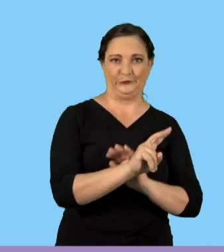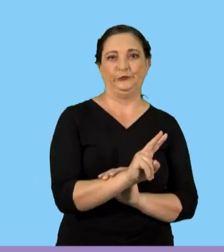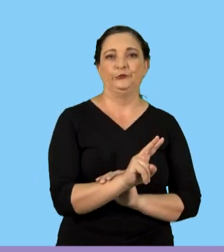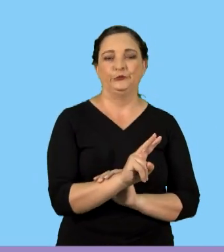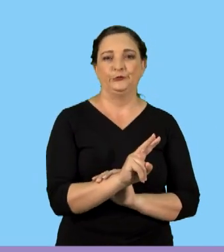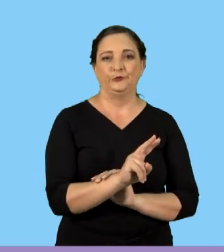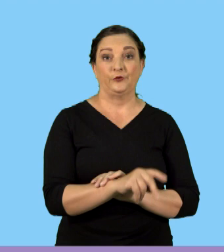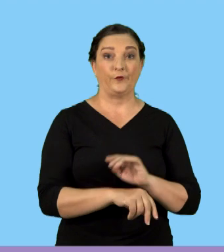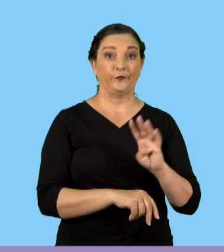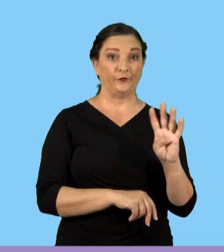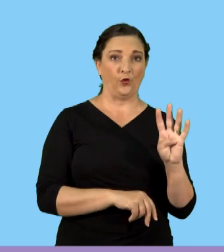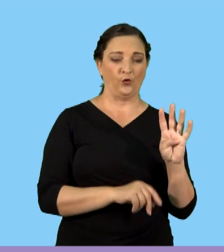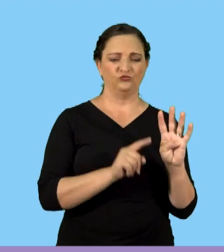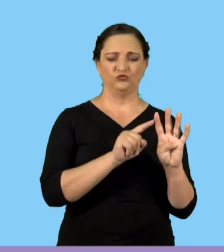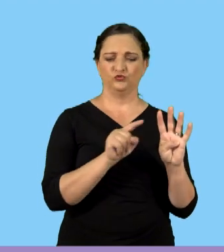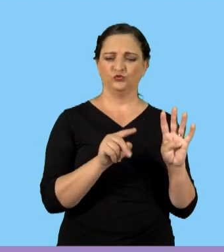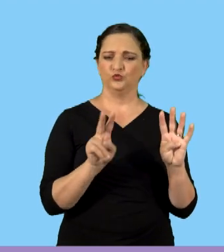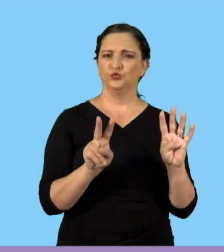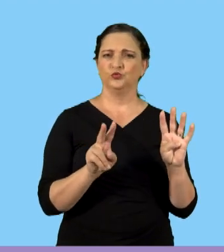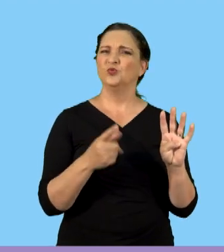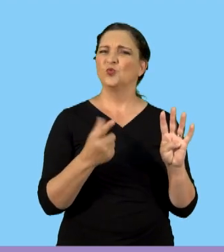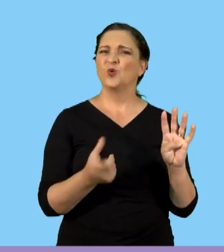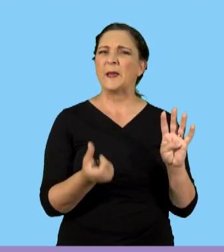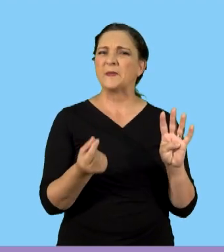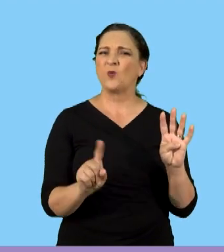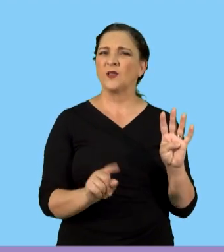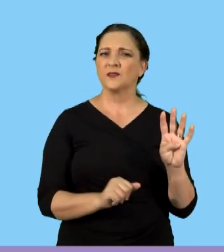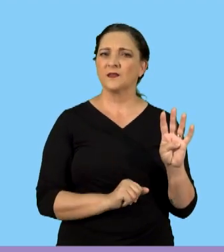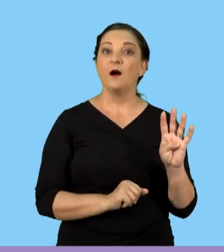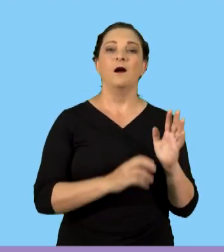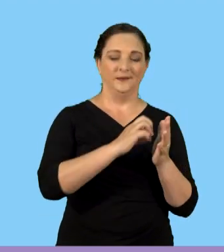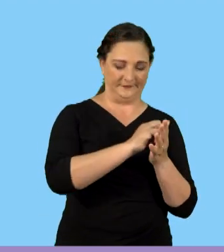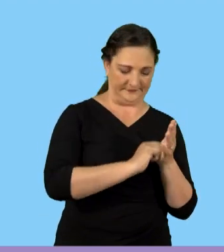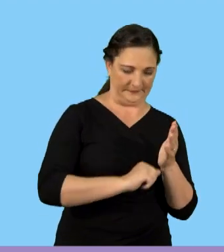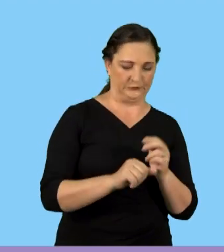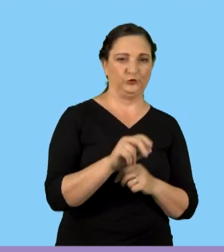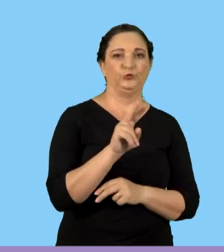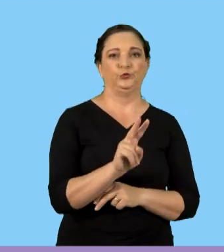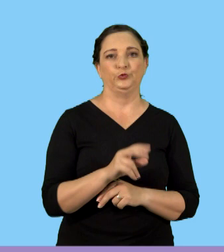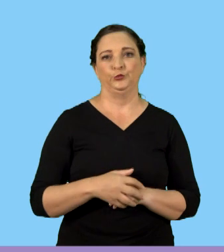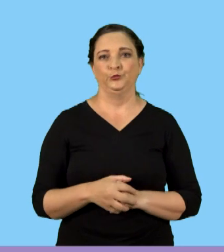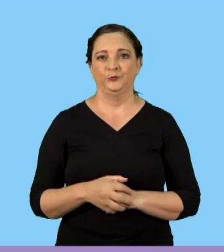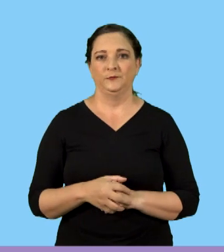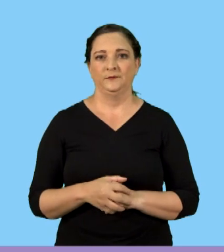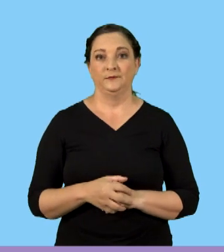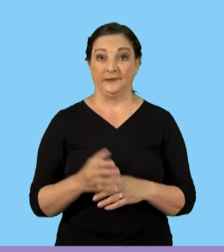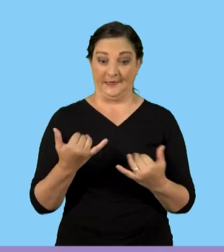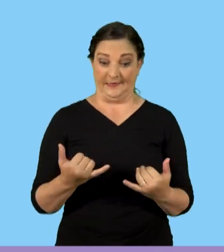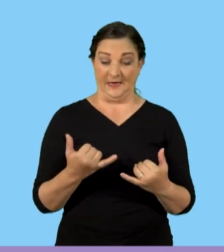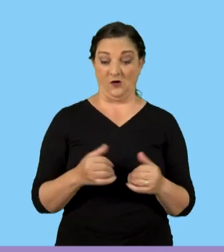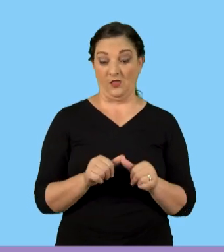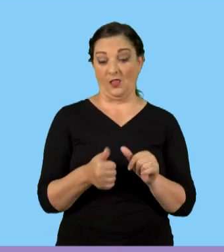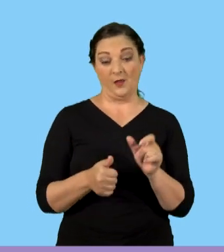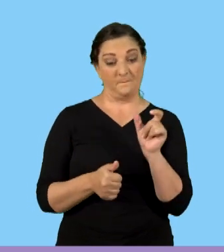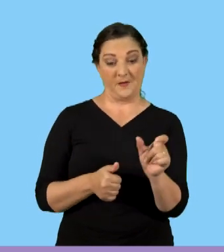subtracting 2. And what is happening from the 4 to the 2? What is happening there? Again, we are subtracting 2. So for